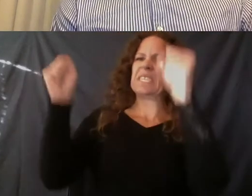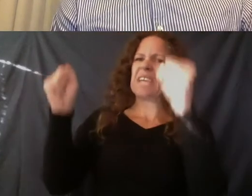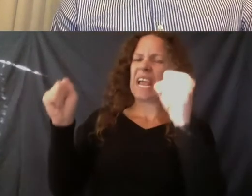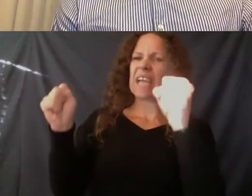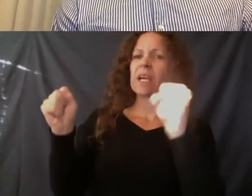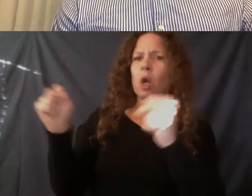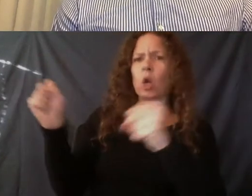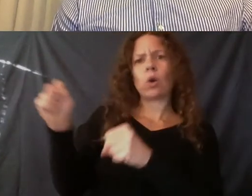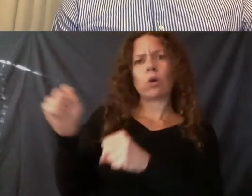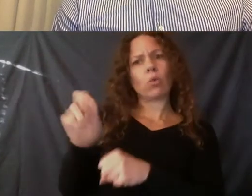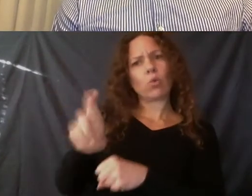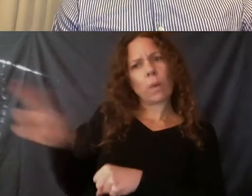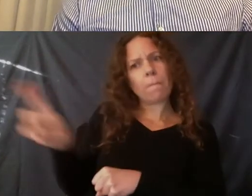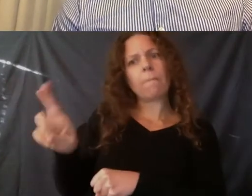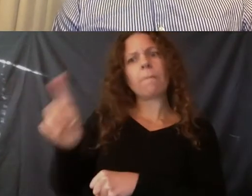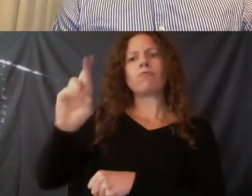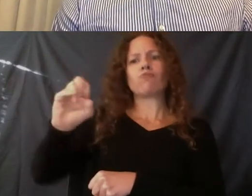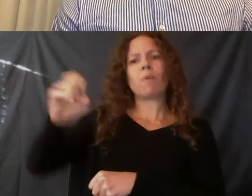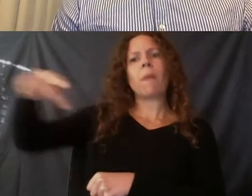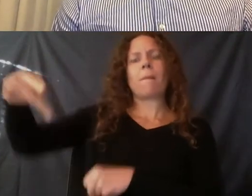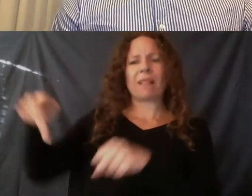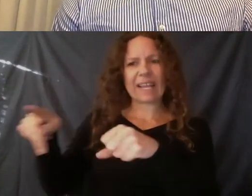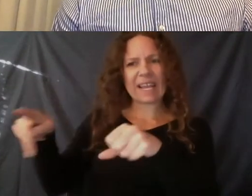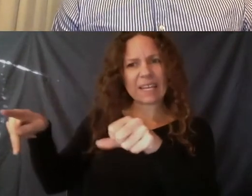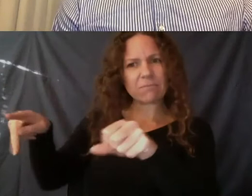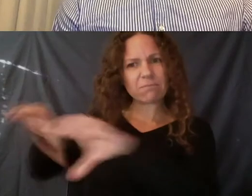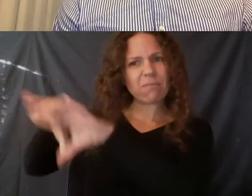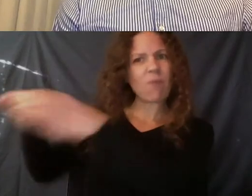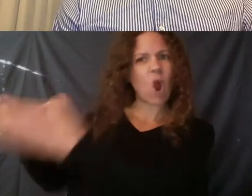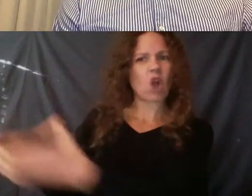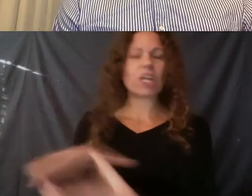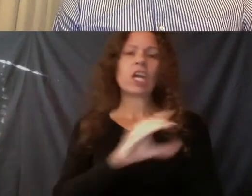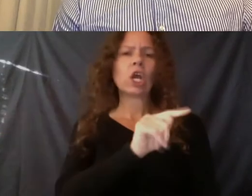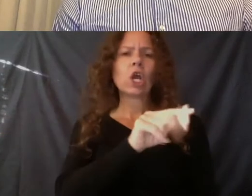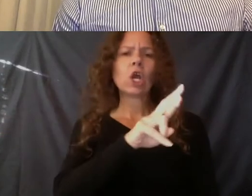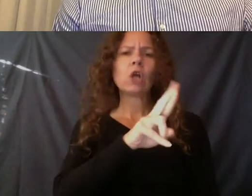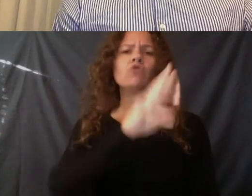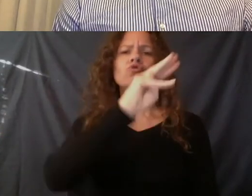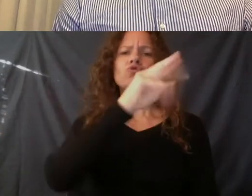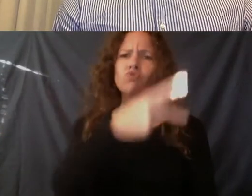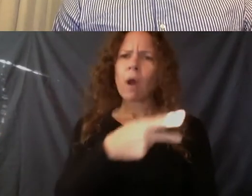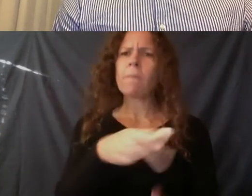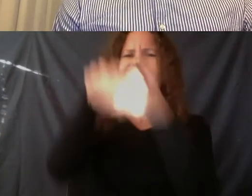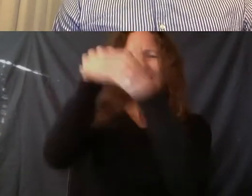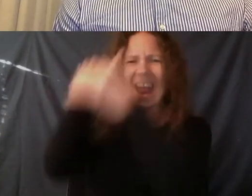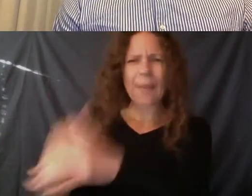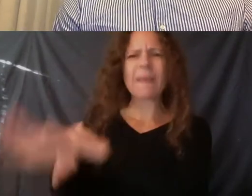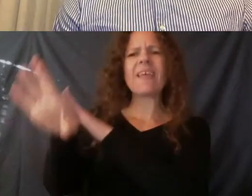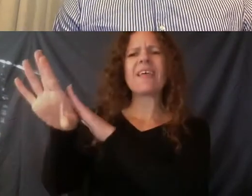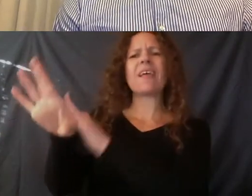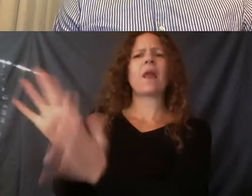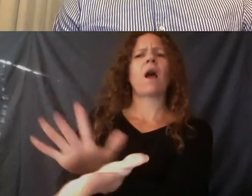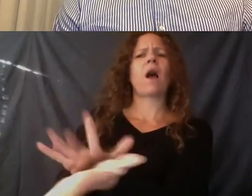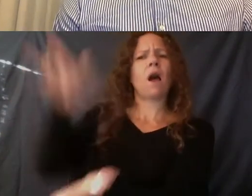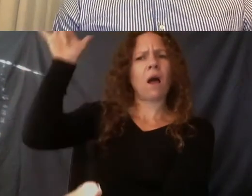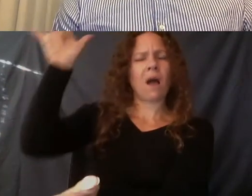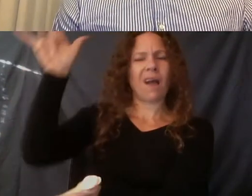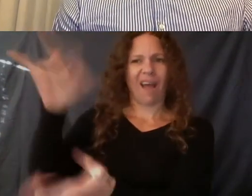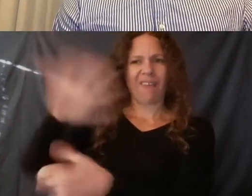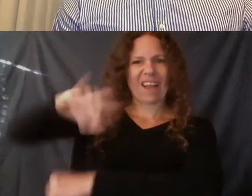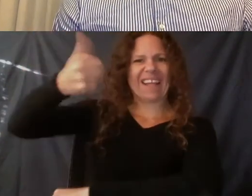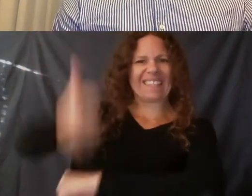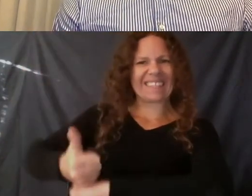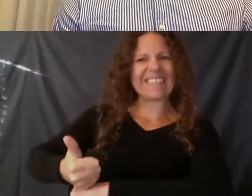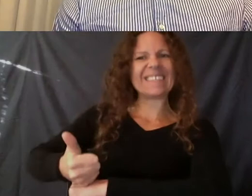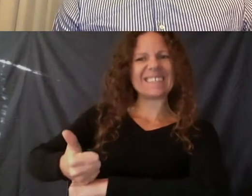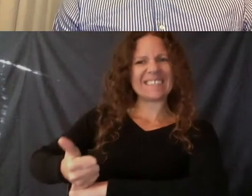to build the people, the Trump machine. Trump came in and took advantage of, an existing base that had been being organized